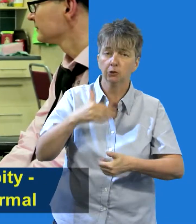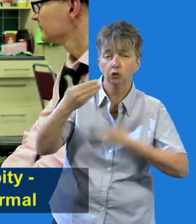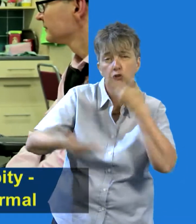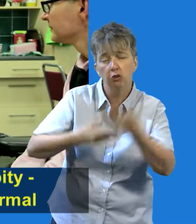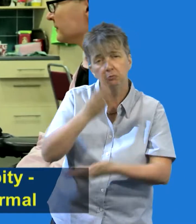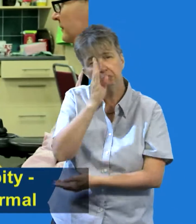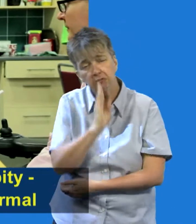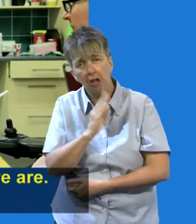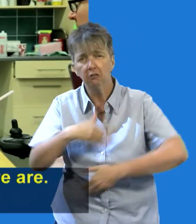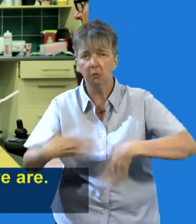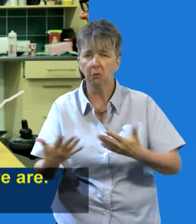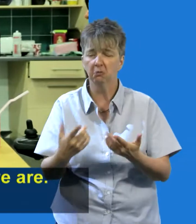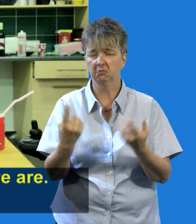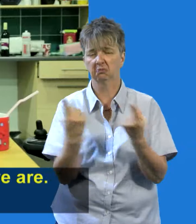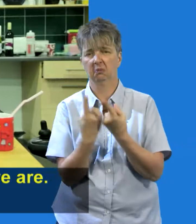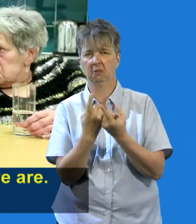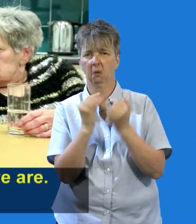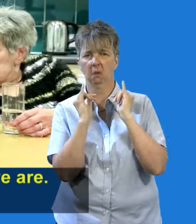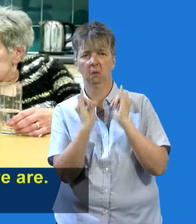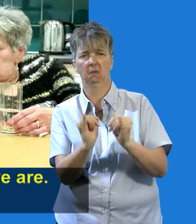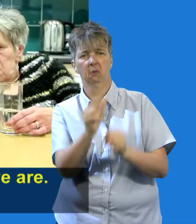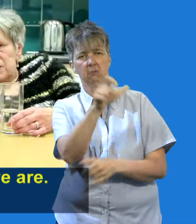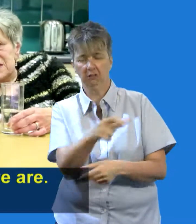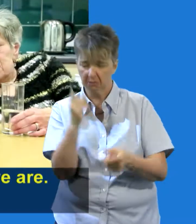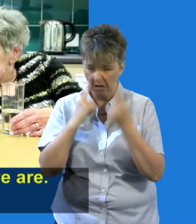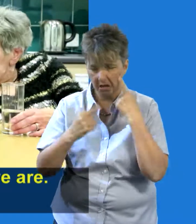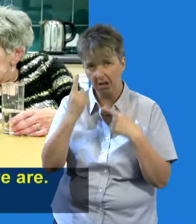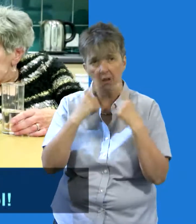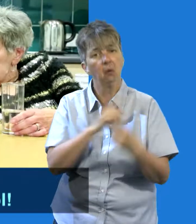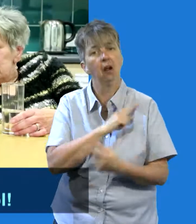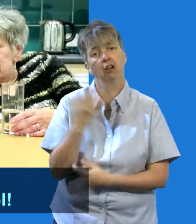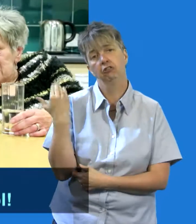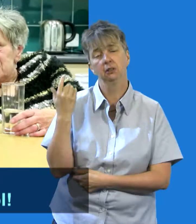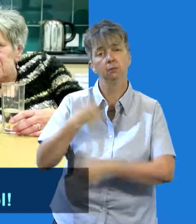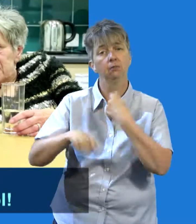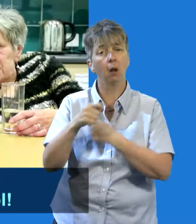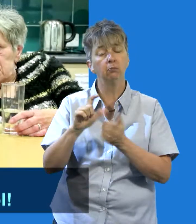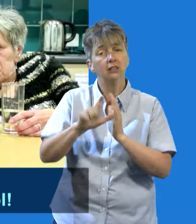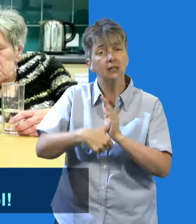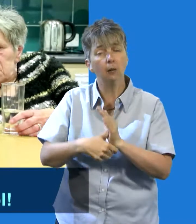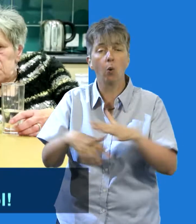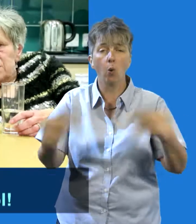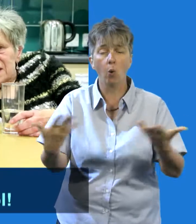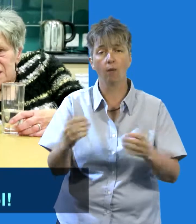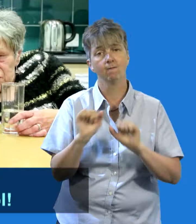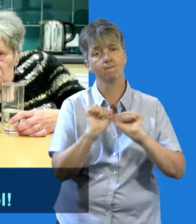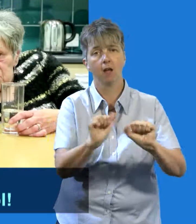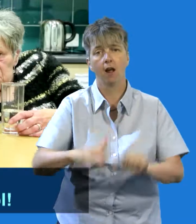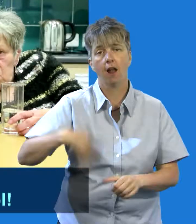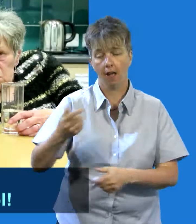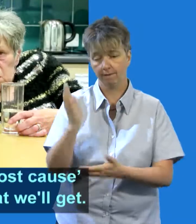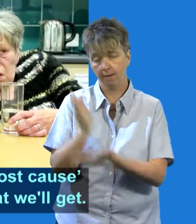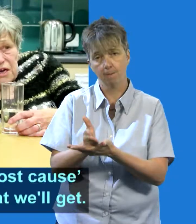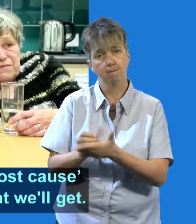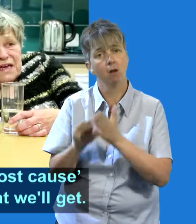we a want it's to a be media treated thing. like though. normal, like everybody else. Yeah. Because But we it's a- are. Yeah, but it's a media We thing. are. The media have